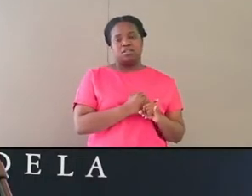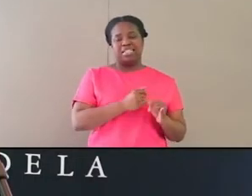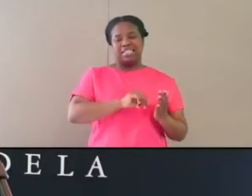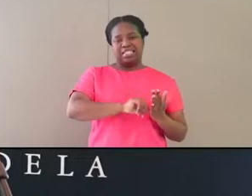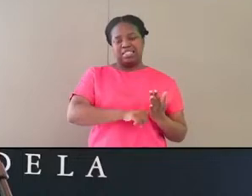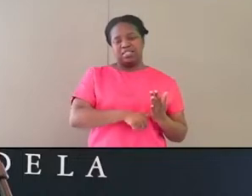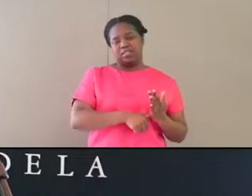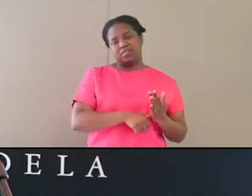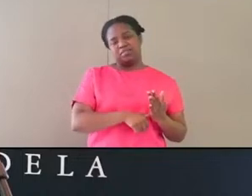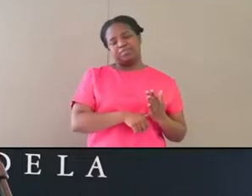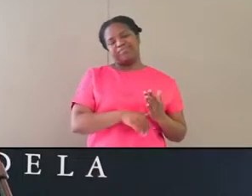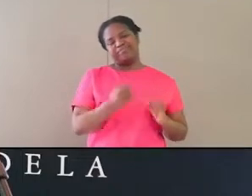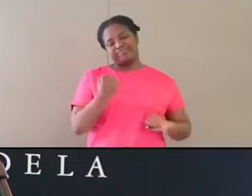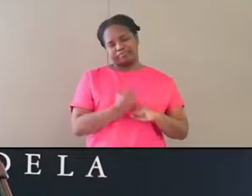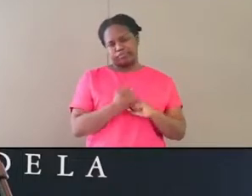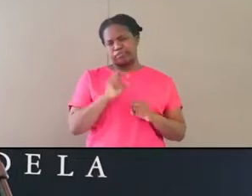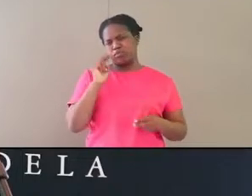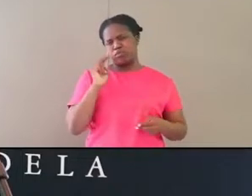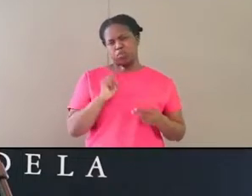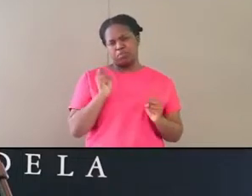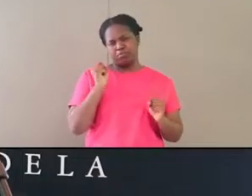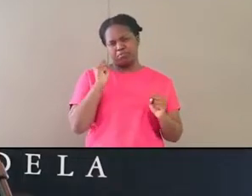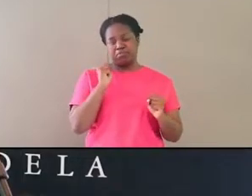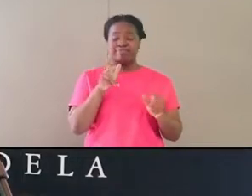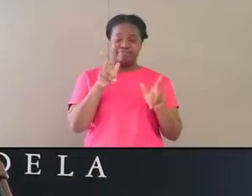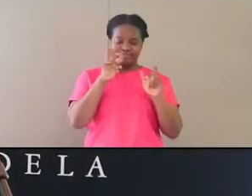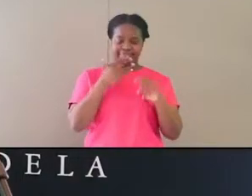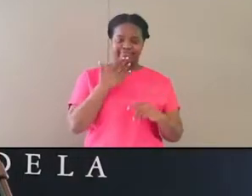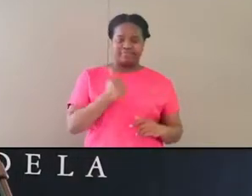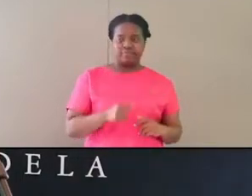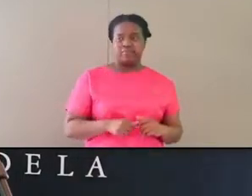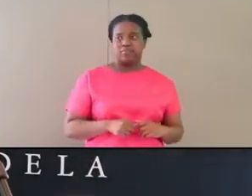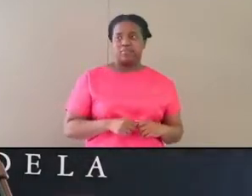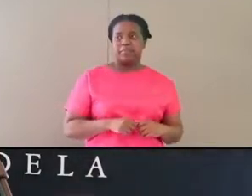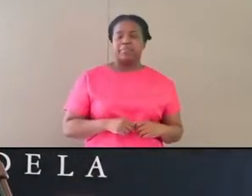and it's a message of support a short video message I'd like you to listen to it